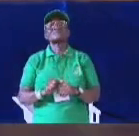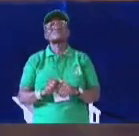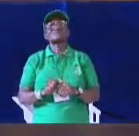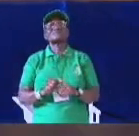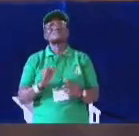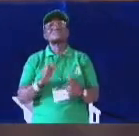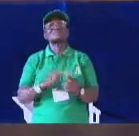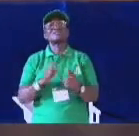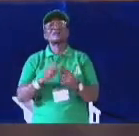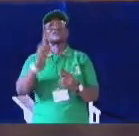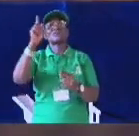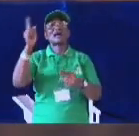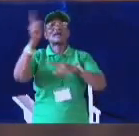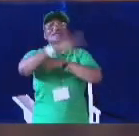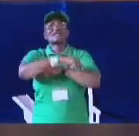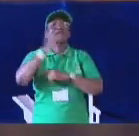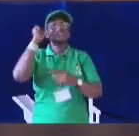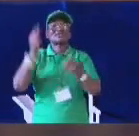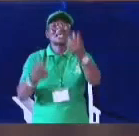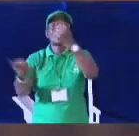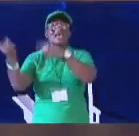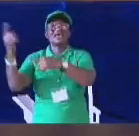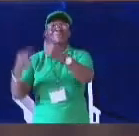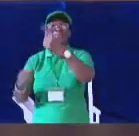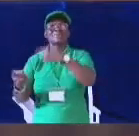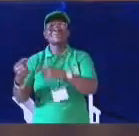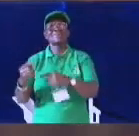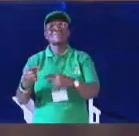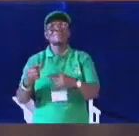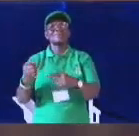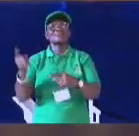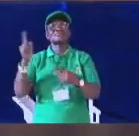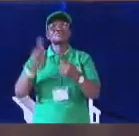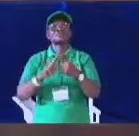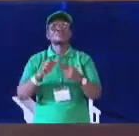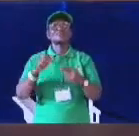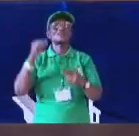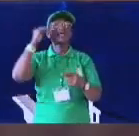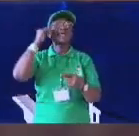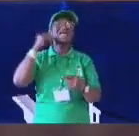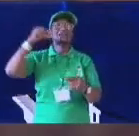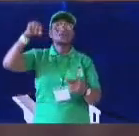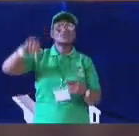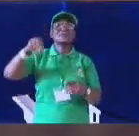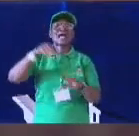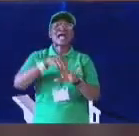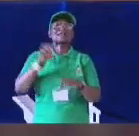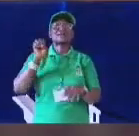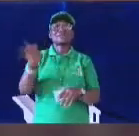Then one day she came to the headquarters at Ebute Metta,